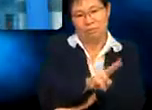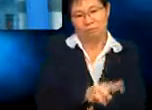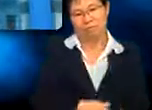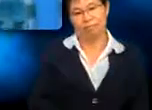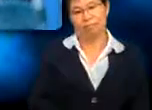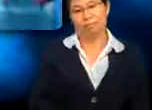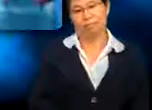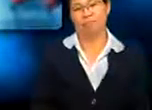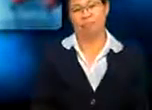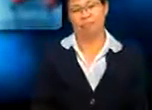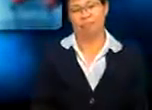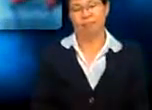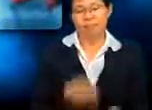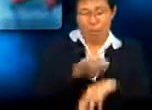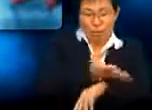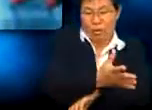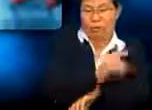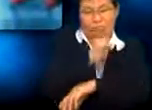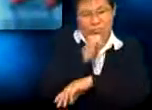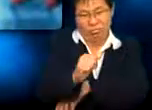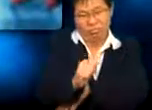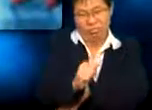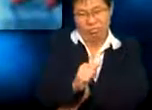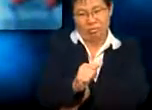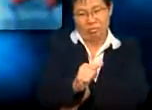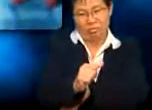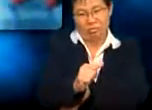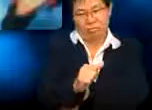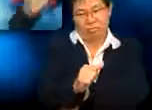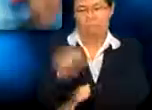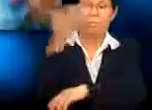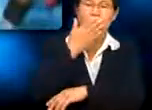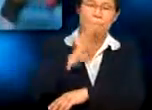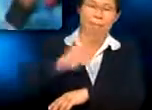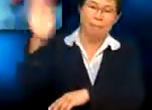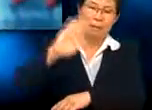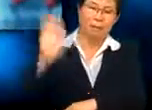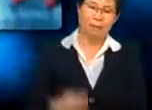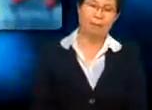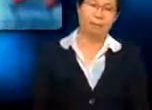Waste not, want not. Bye.